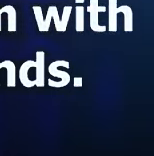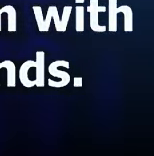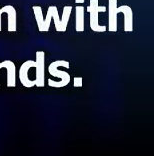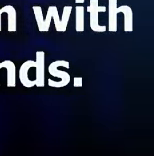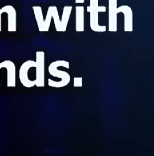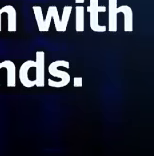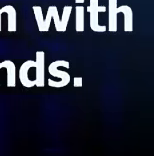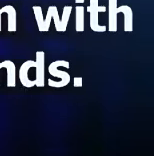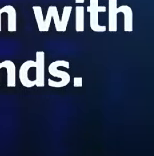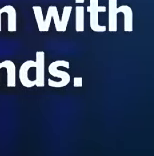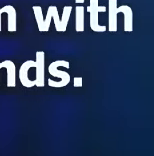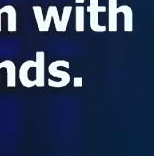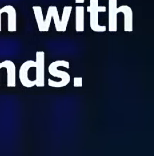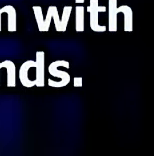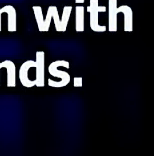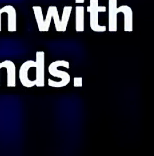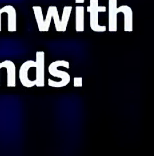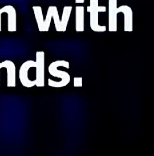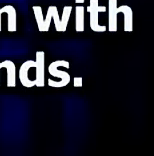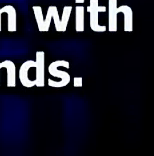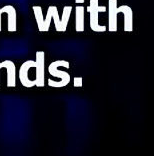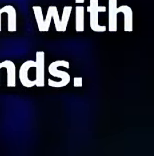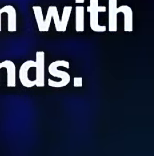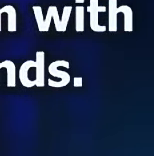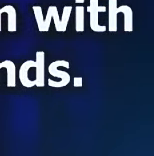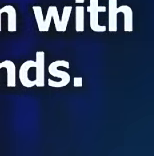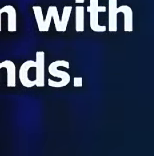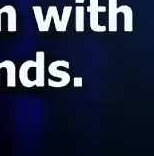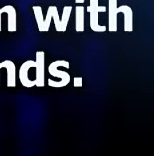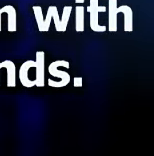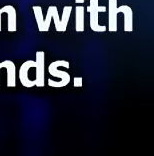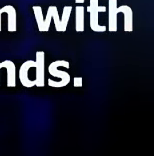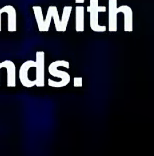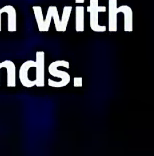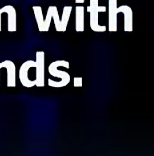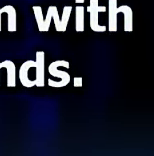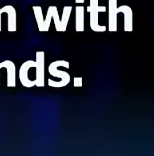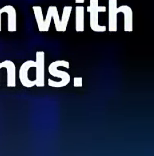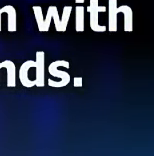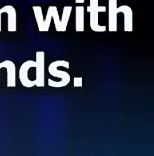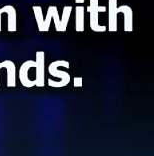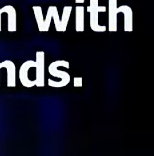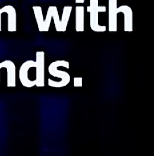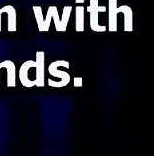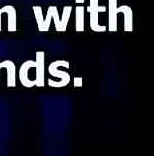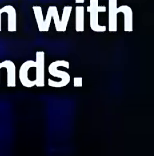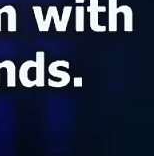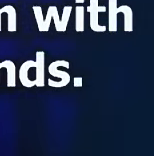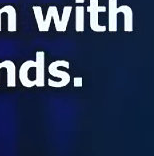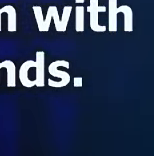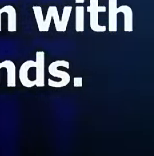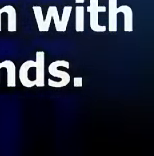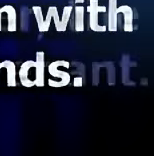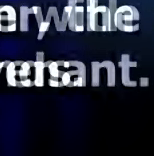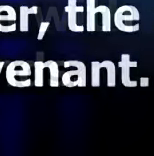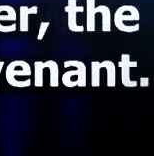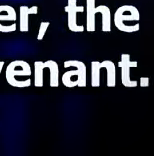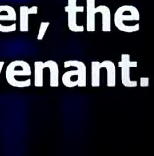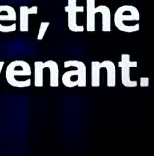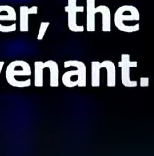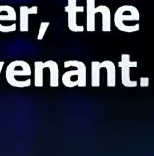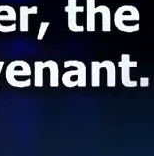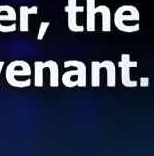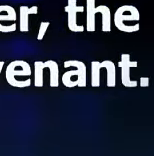your offerings or accept them with pleasure from your hands. Now, God is